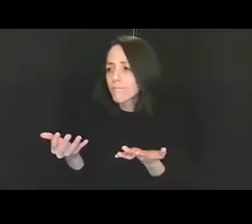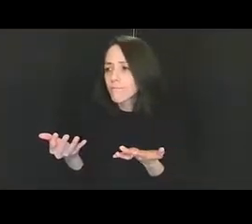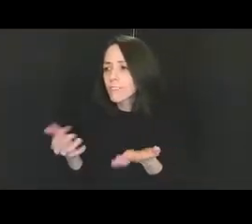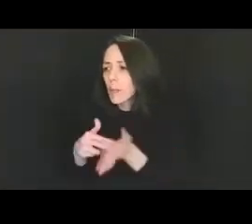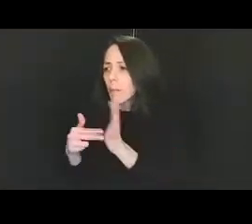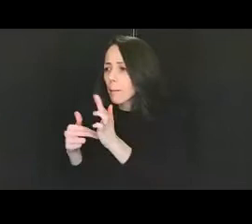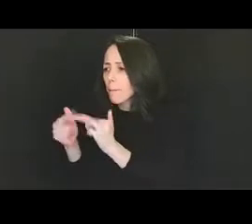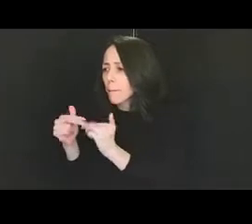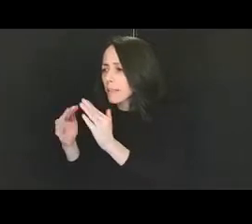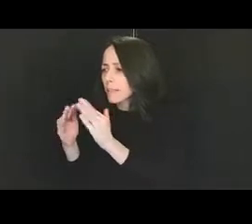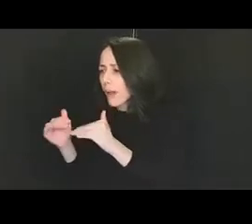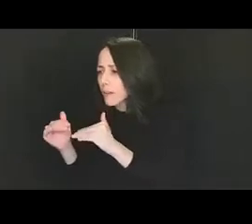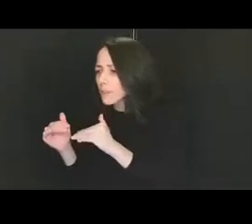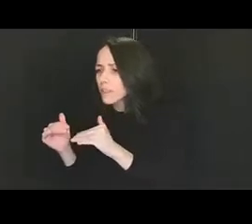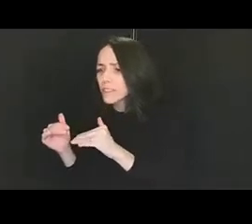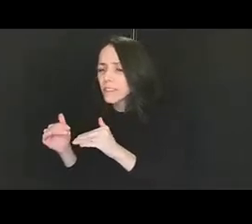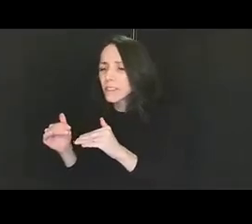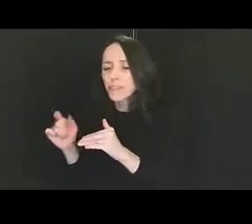it, so that